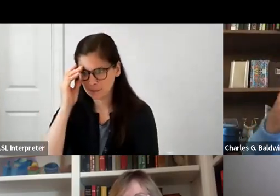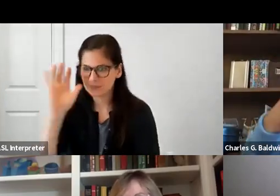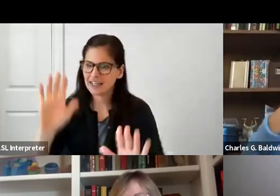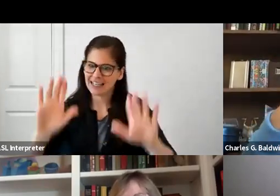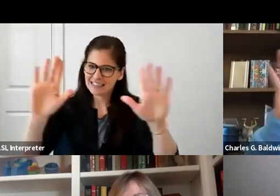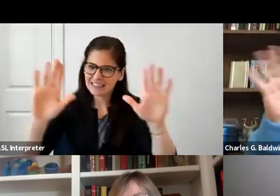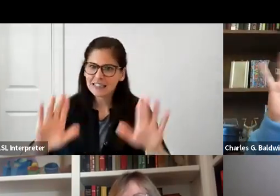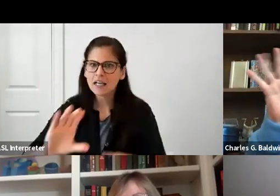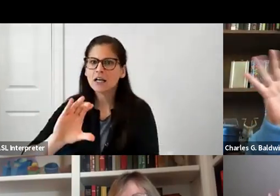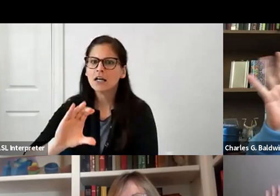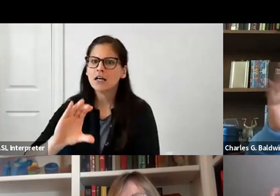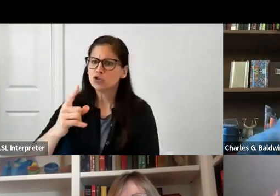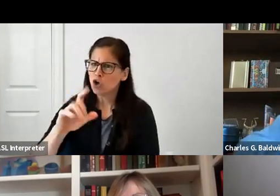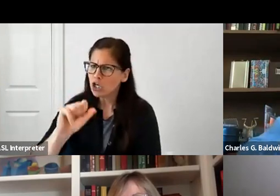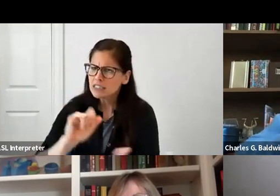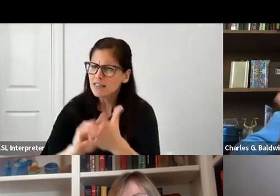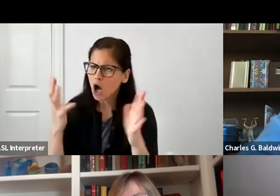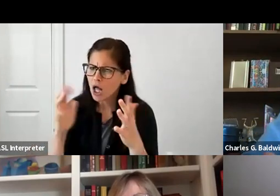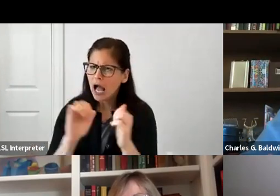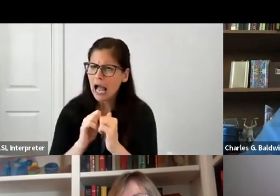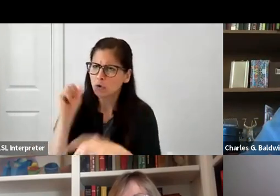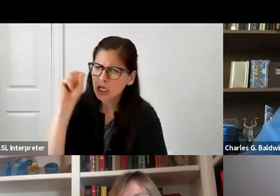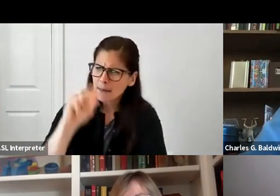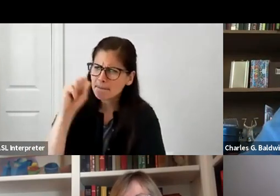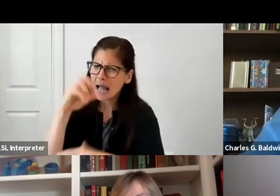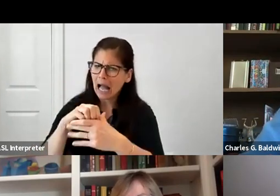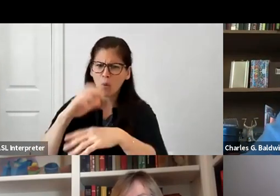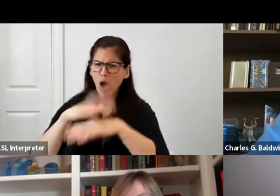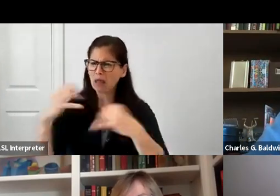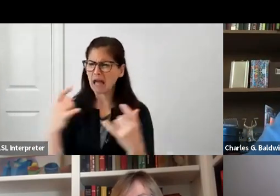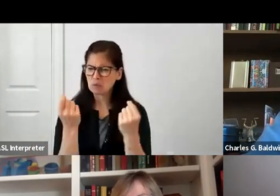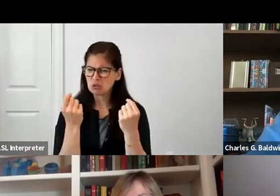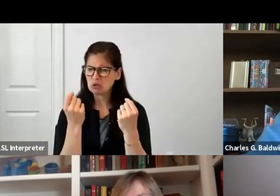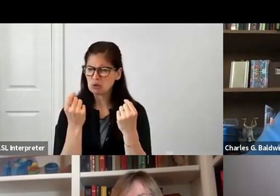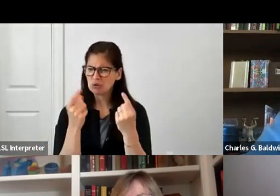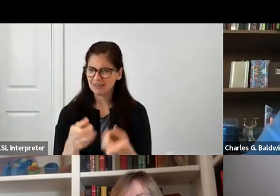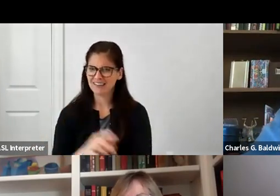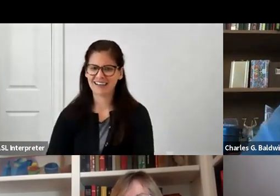Excellent. How do you, now this is applause, but how do you take a bow in the virtual environment?